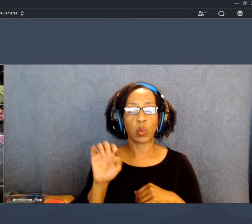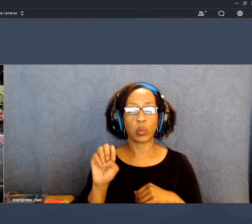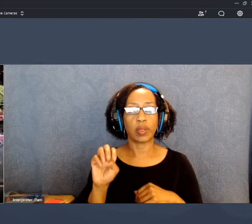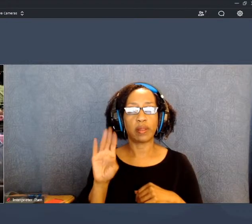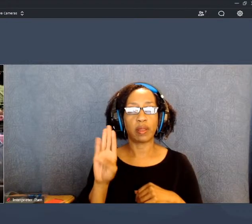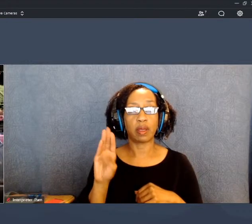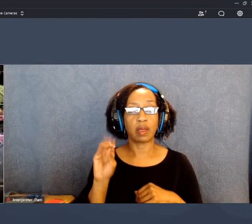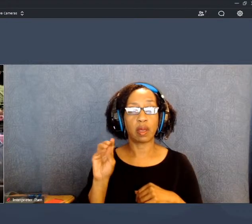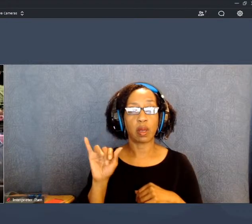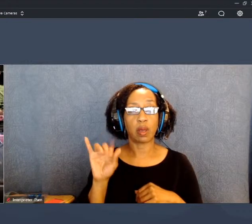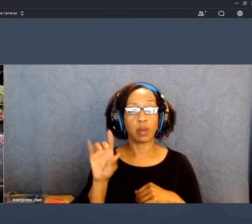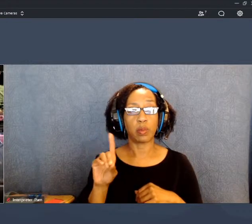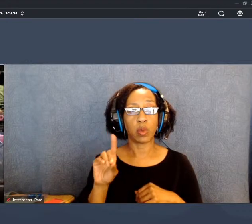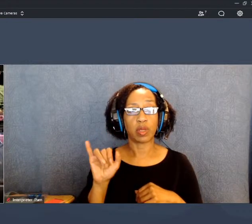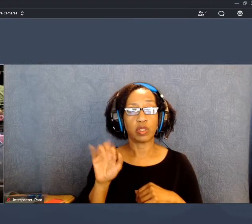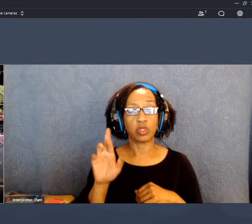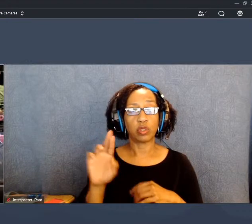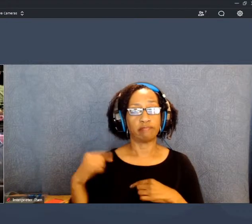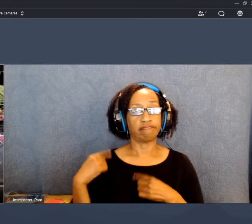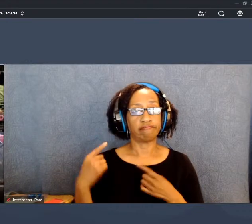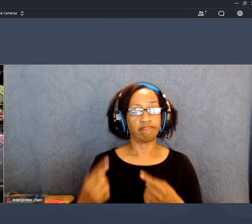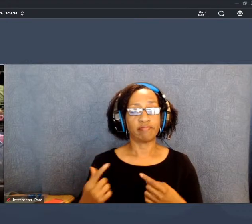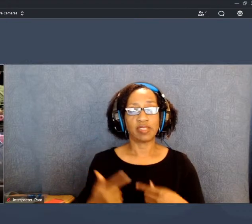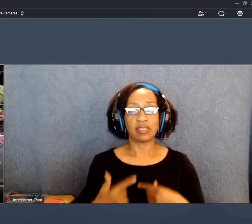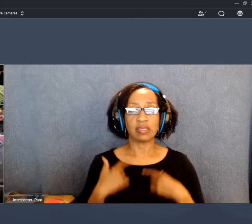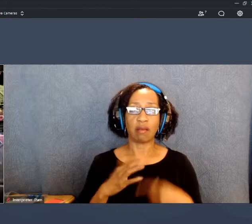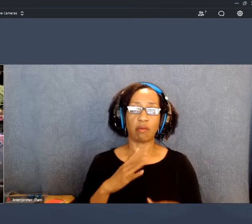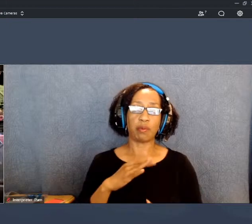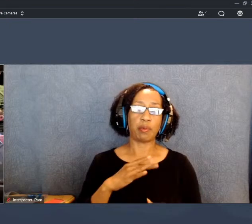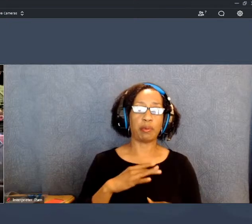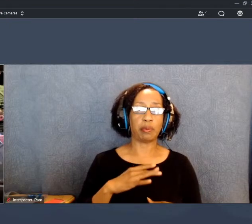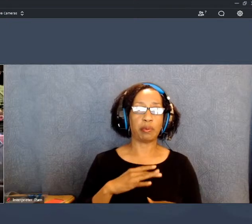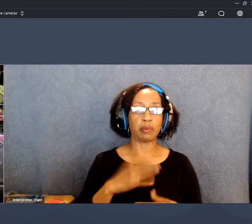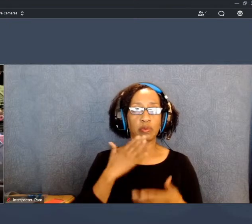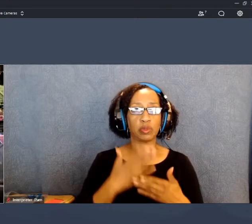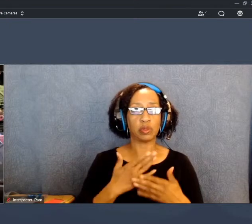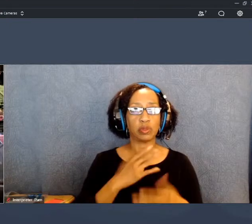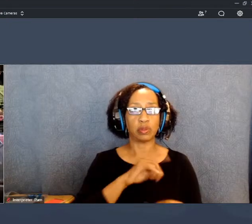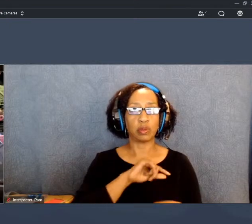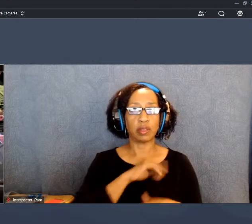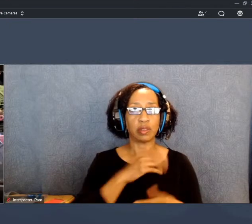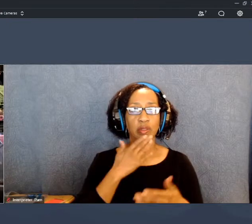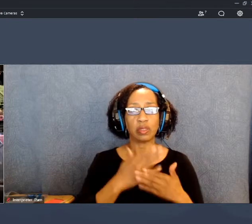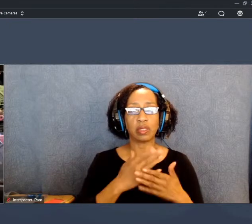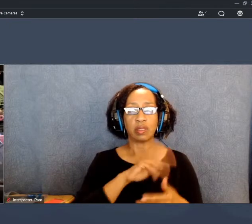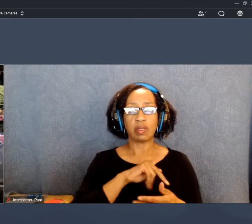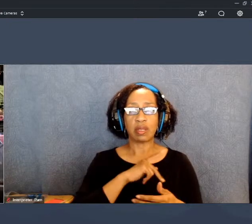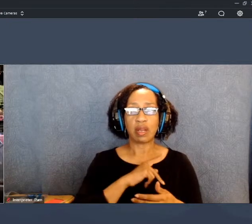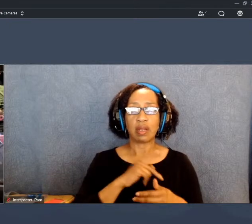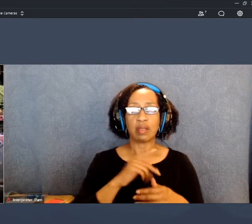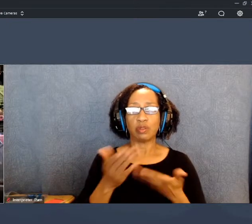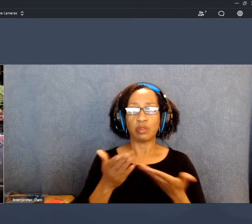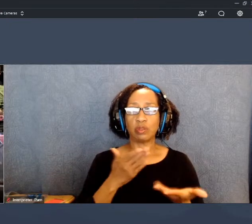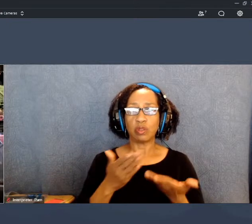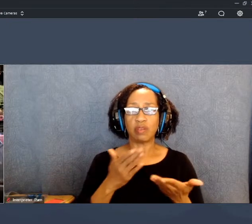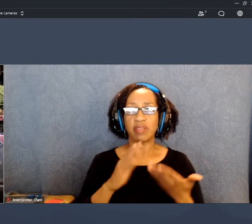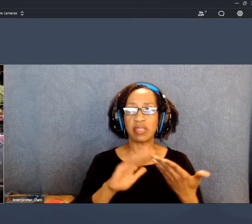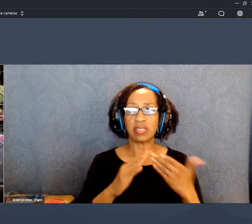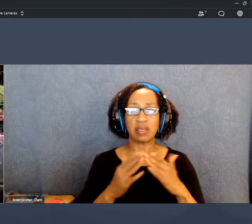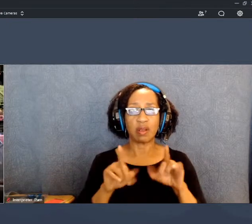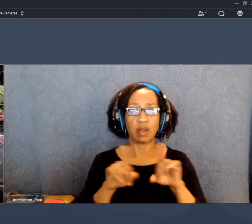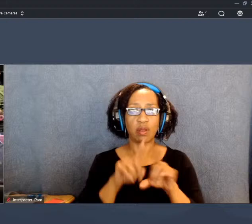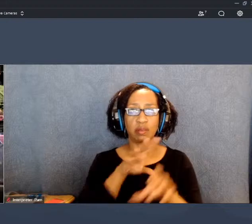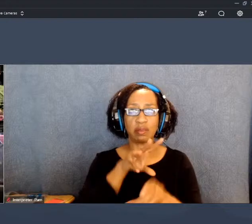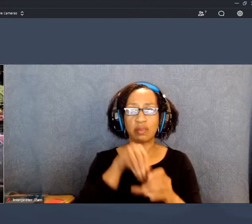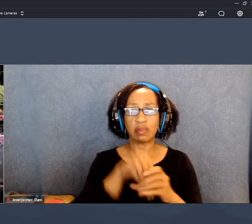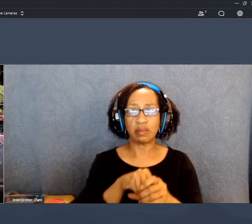qualities, outstanding service to the city, meritorious involvement in humanitarian affairs, and